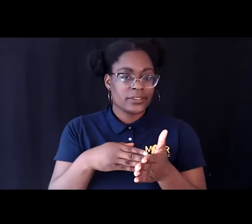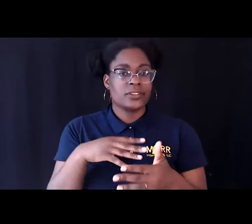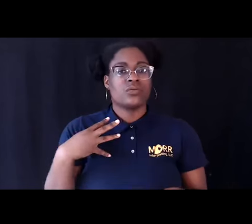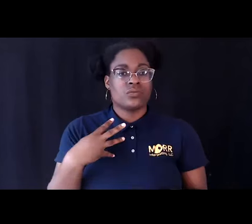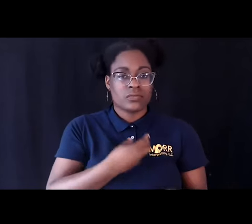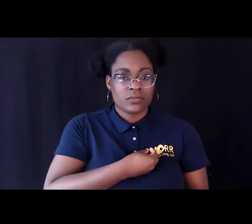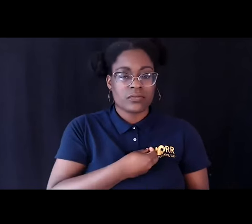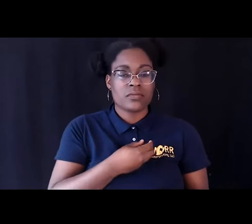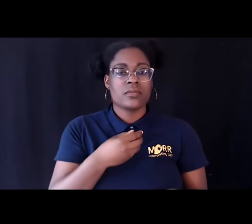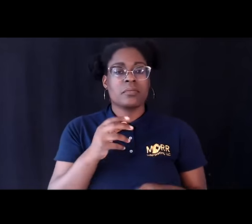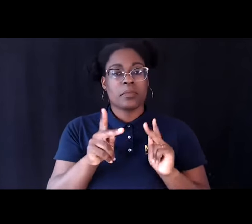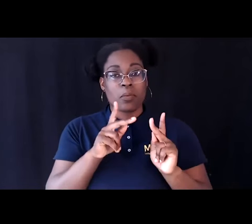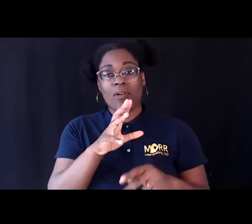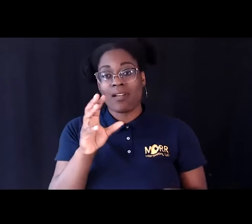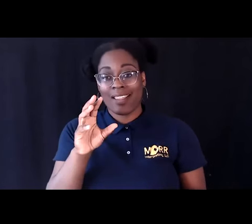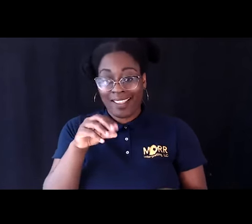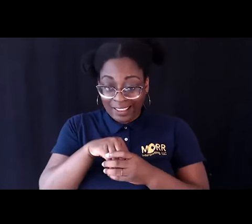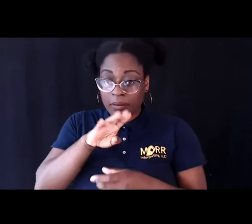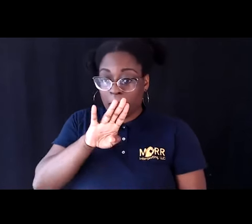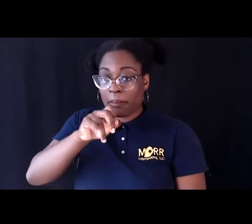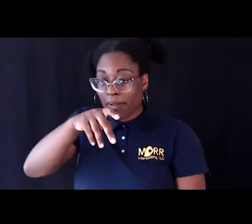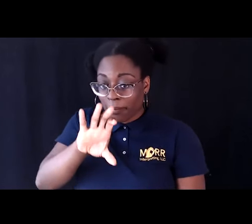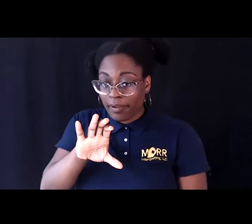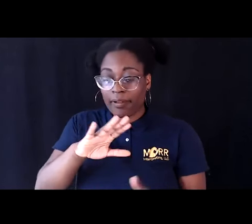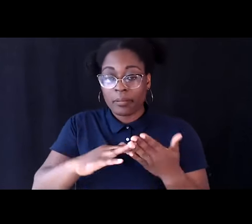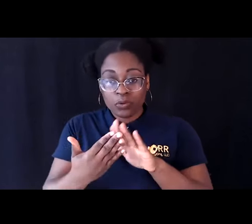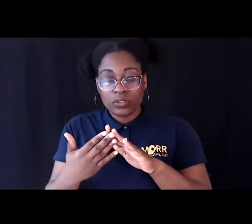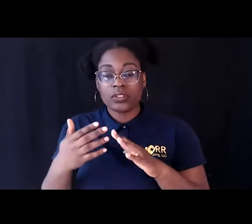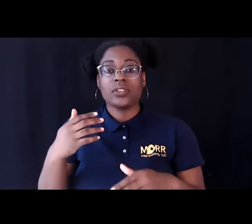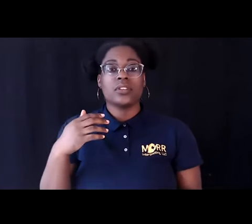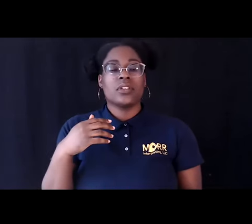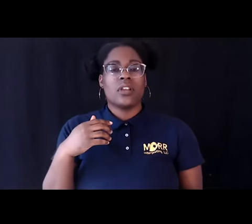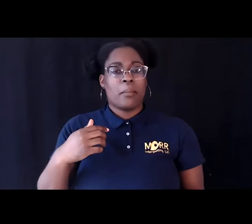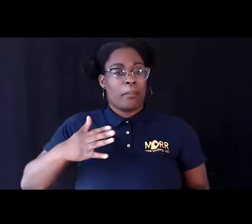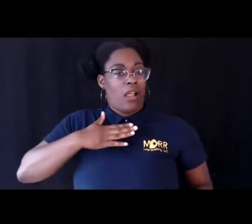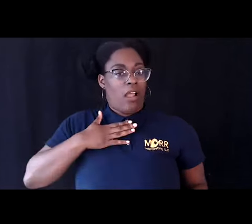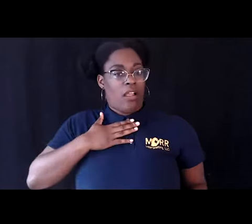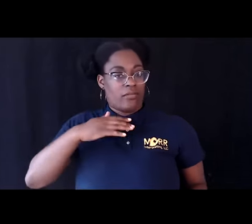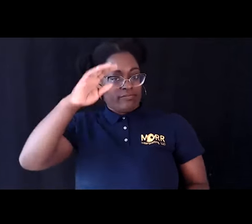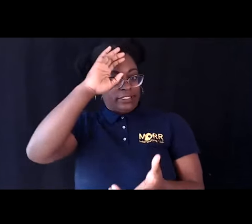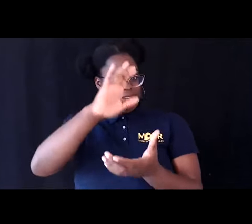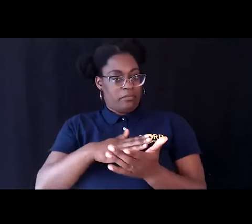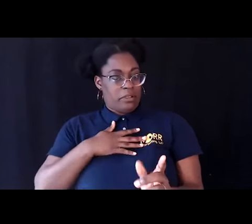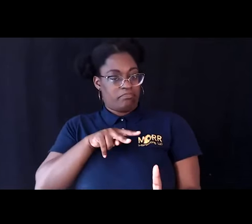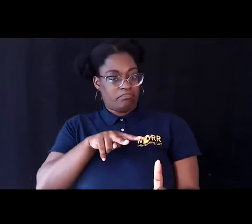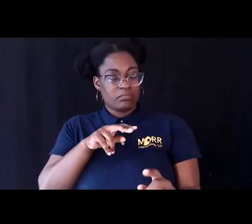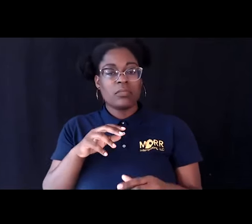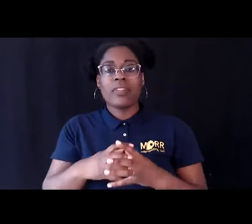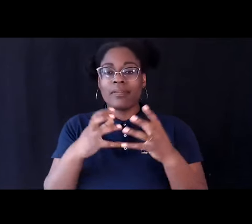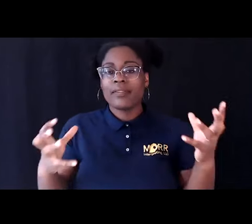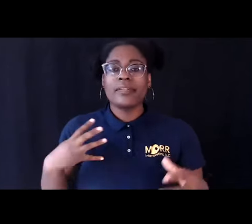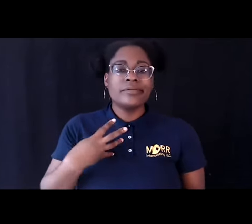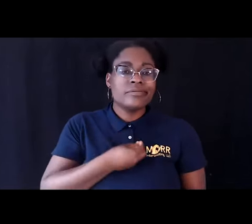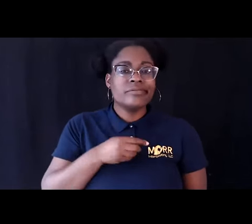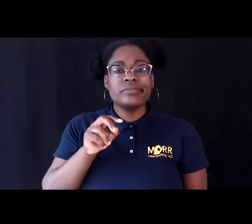Indigenous communities of color and communities of color. I think many trans and gender nonconforming and queer